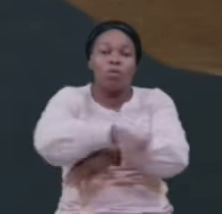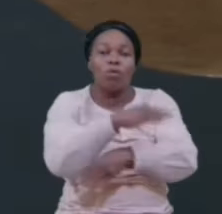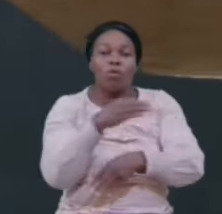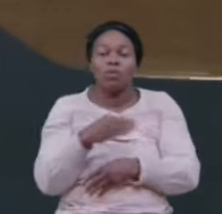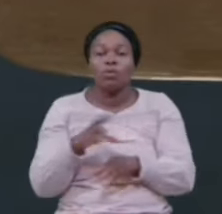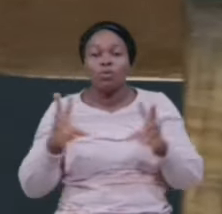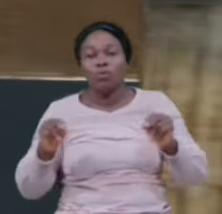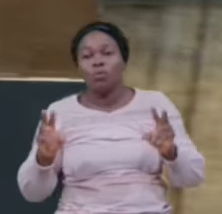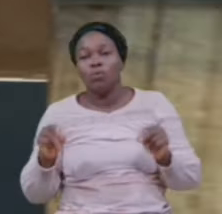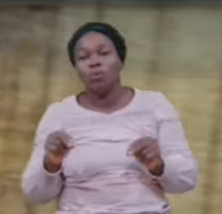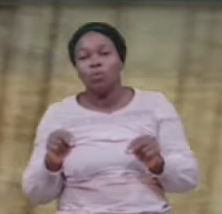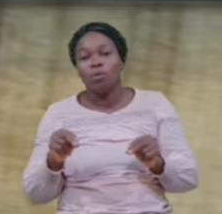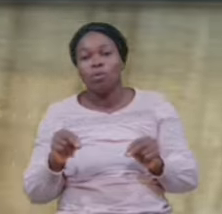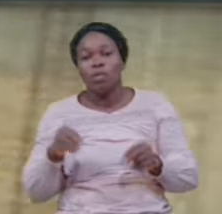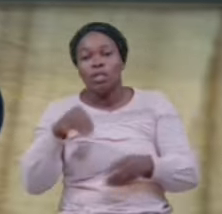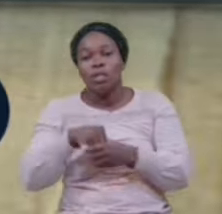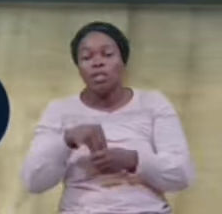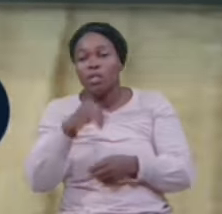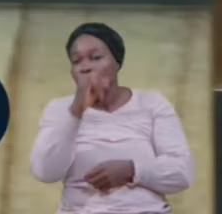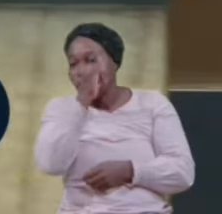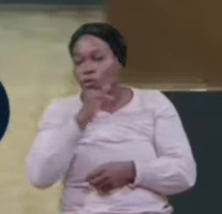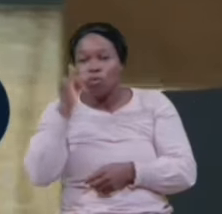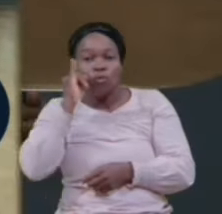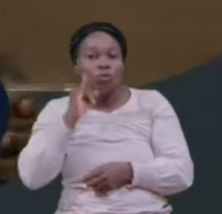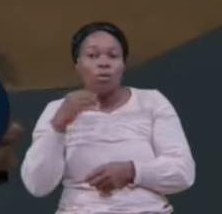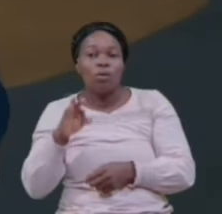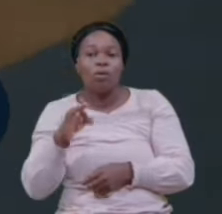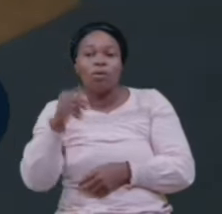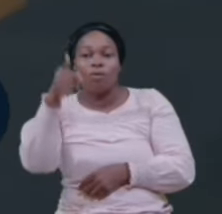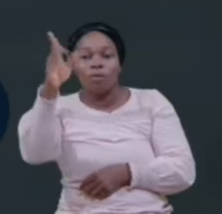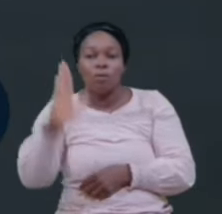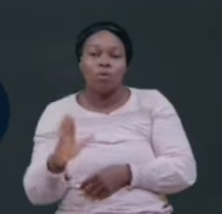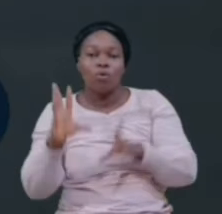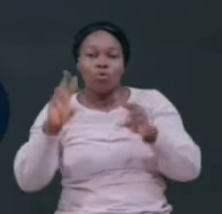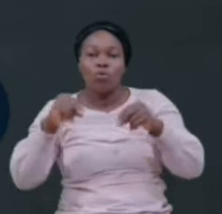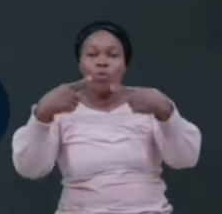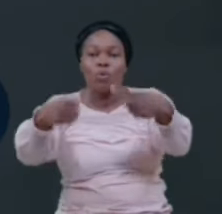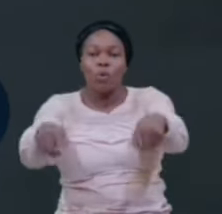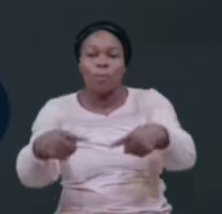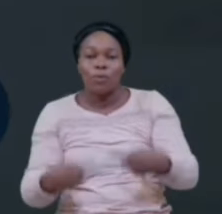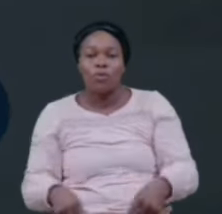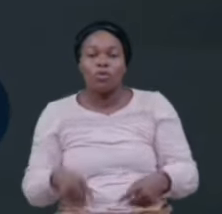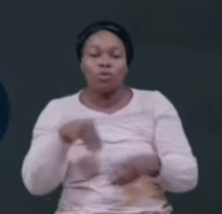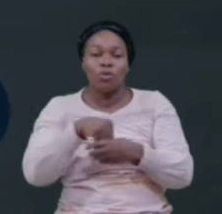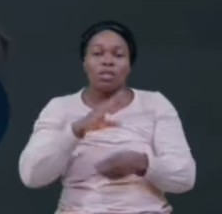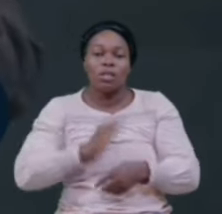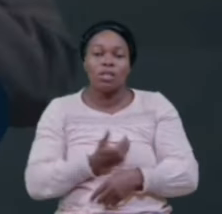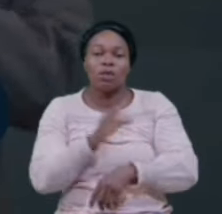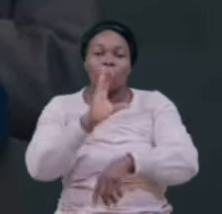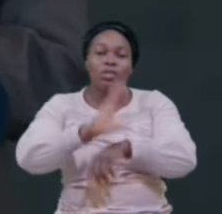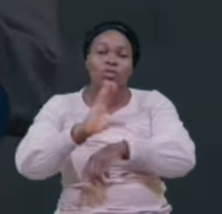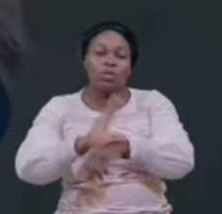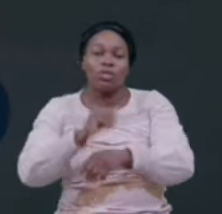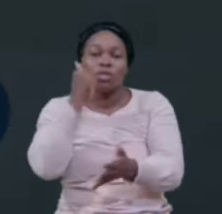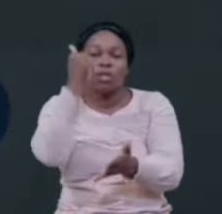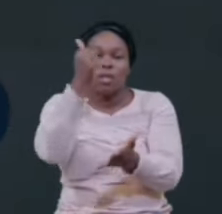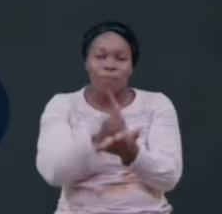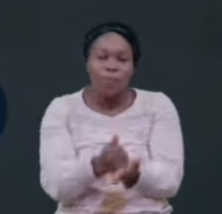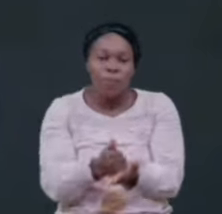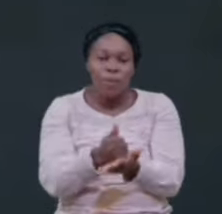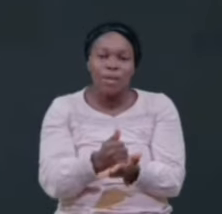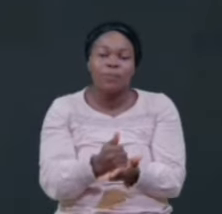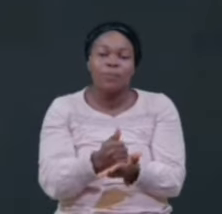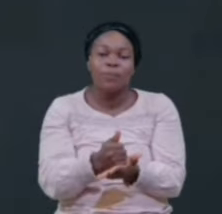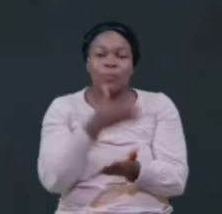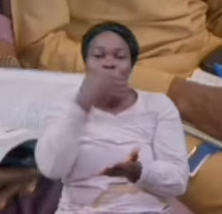the Israel of God. There's no competition in our church. Amen. Need a good